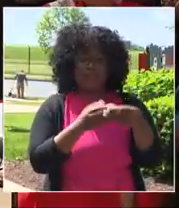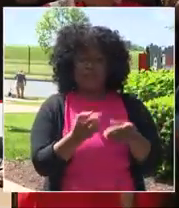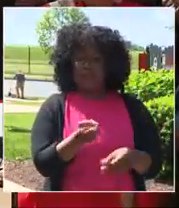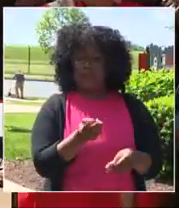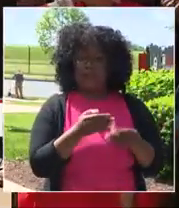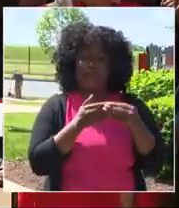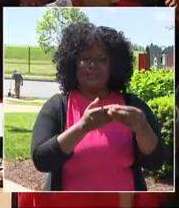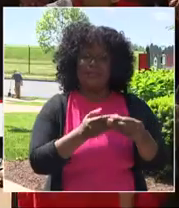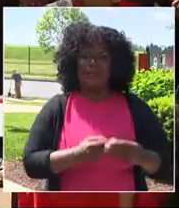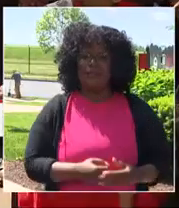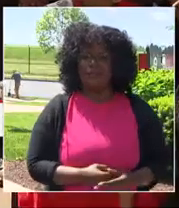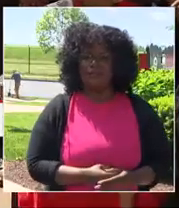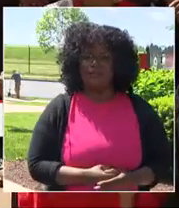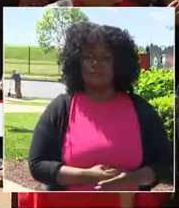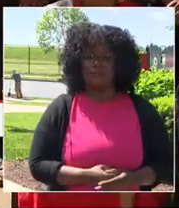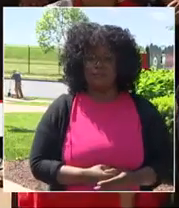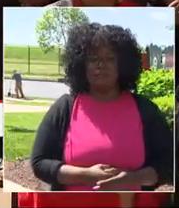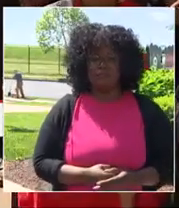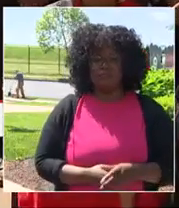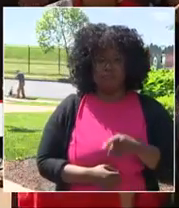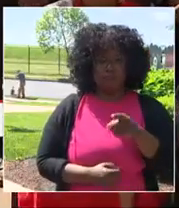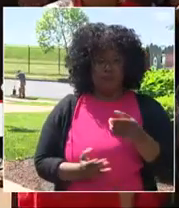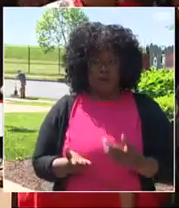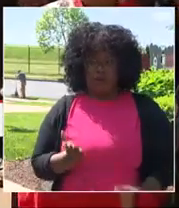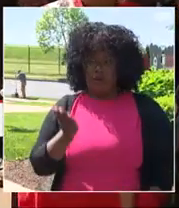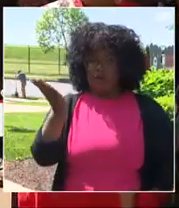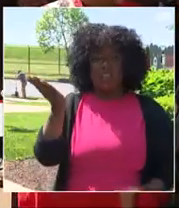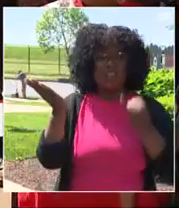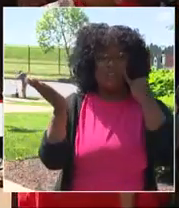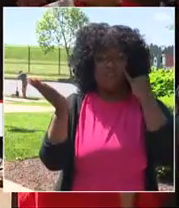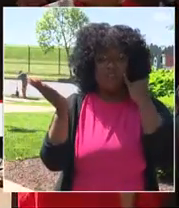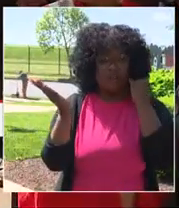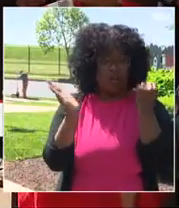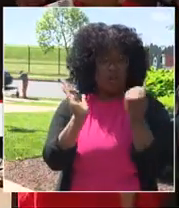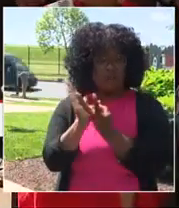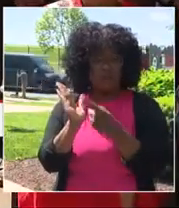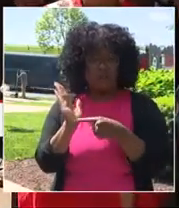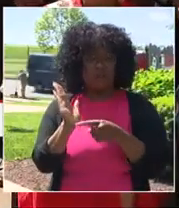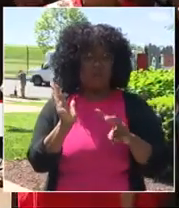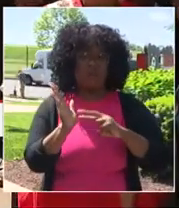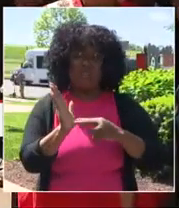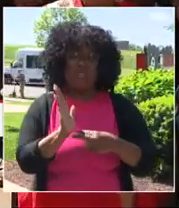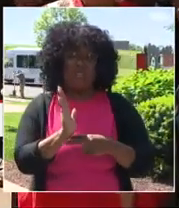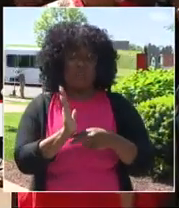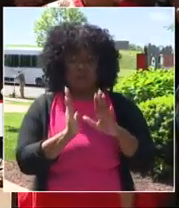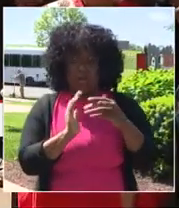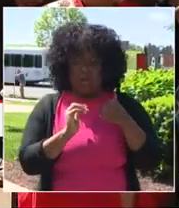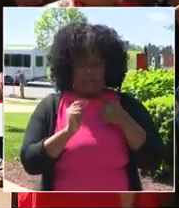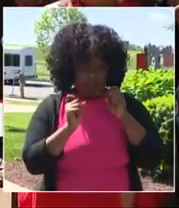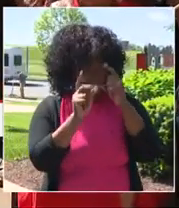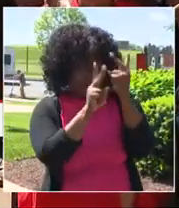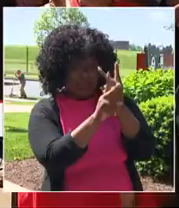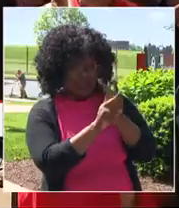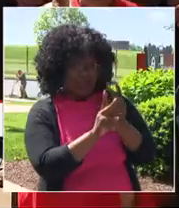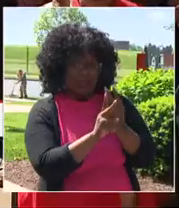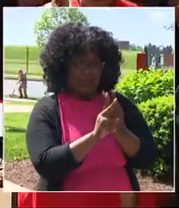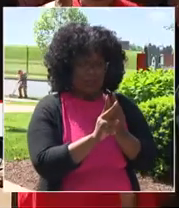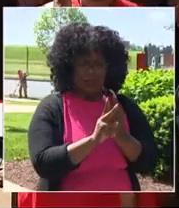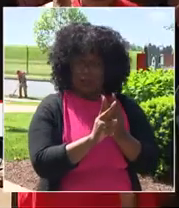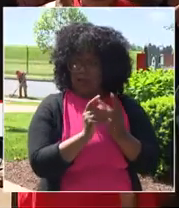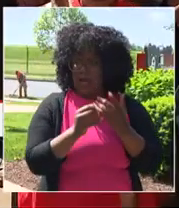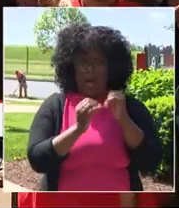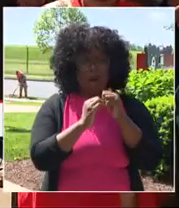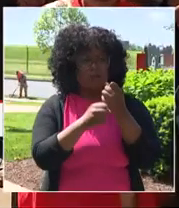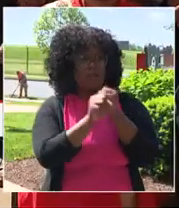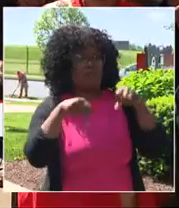who, if this happened, would have to figure out how to save our hospitals with our hospital partners.